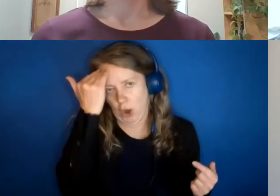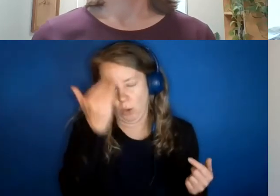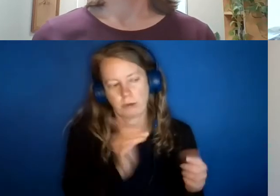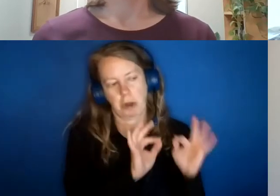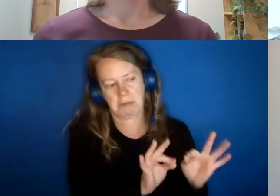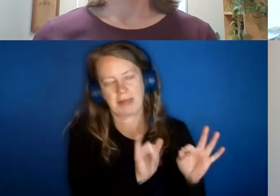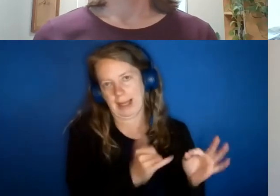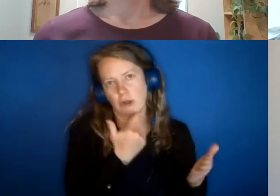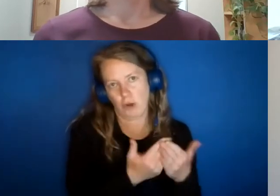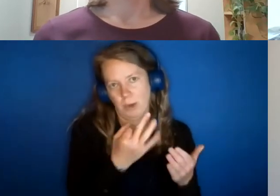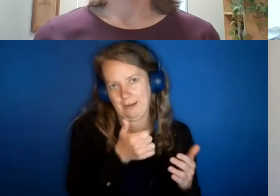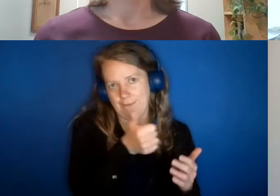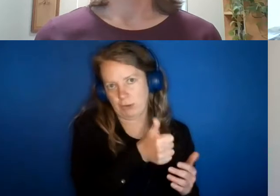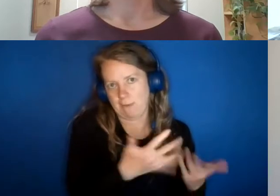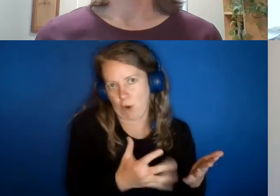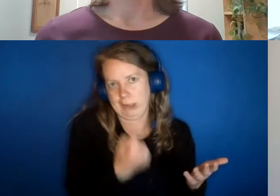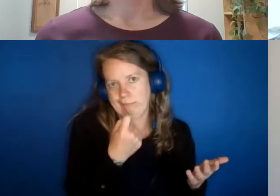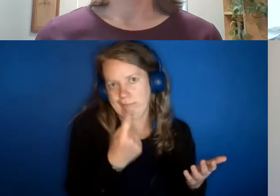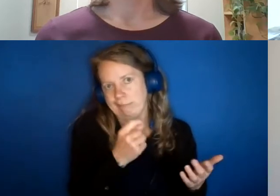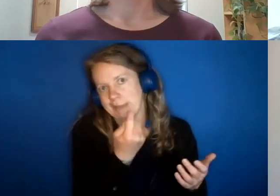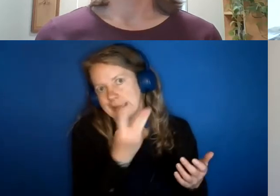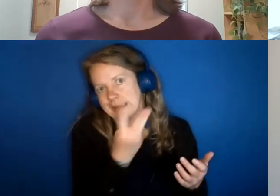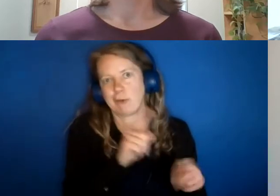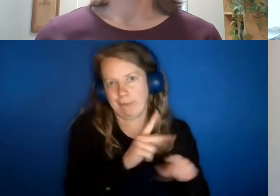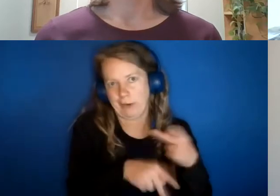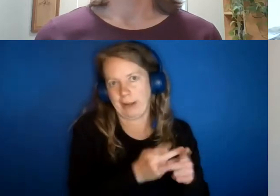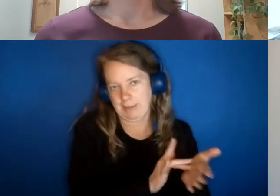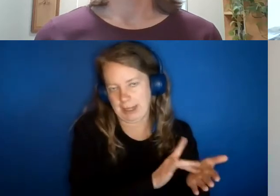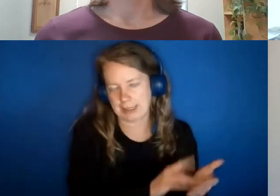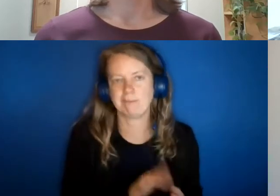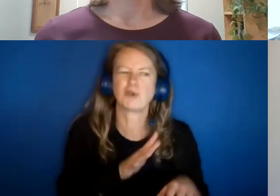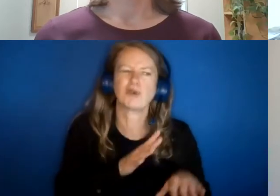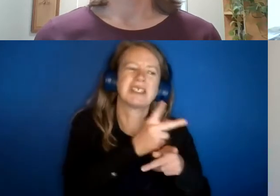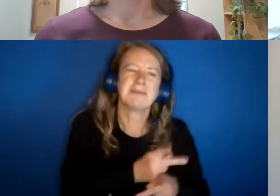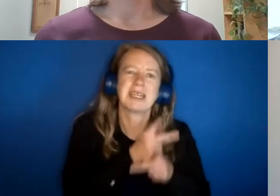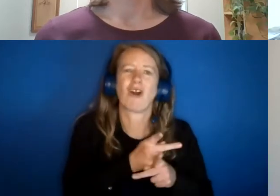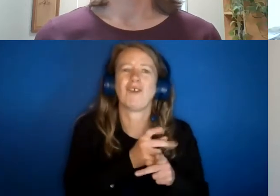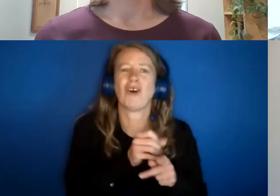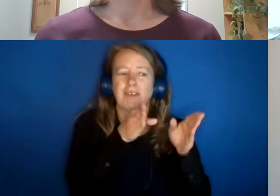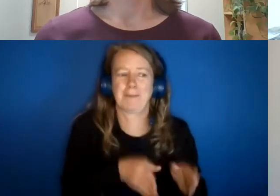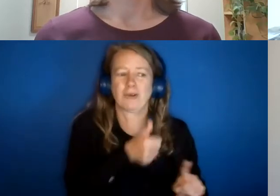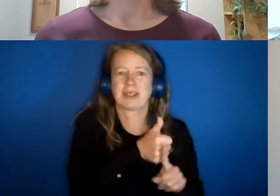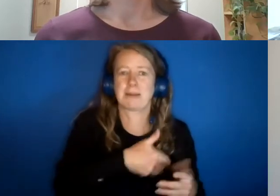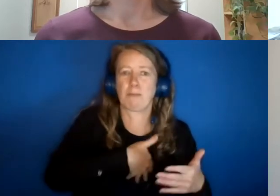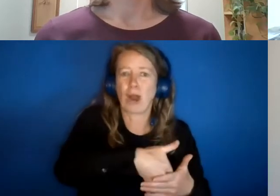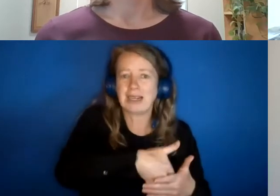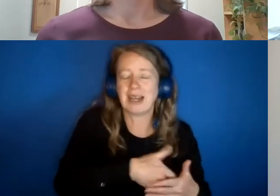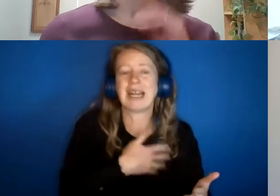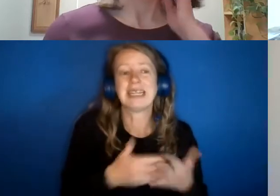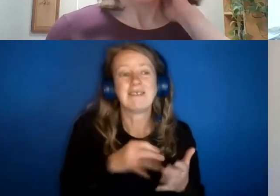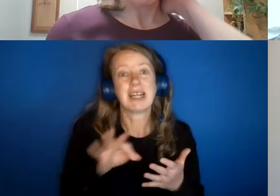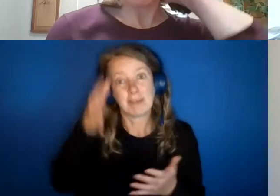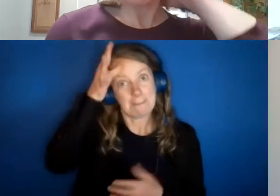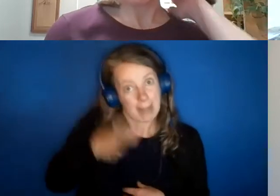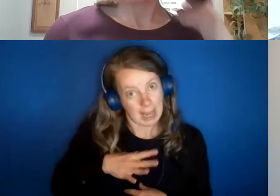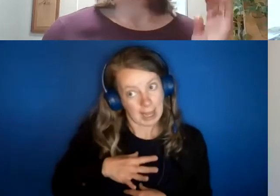medications. So just the precautions about pregnancy, even for males, if there's a chance that your partner could